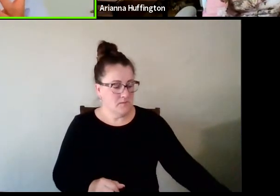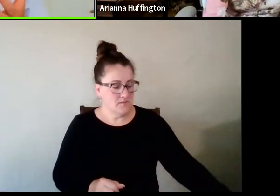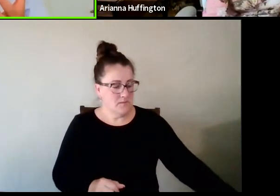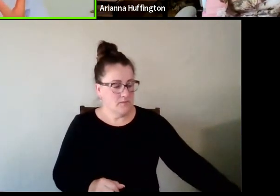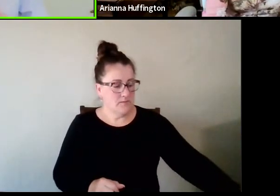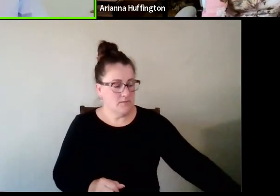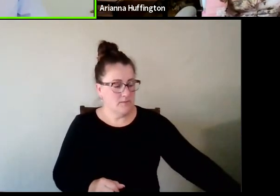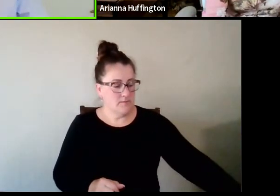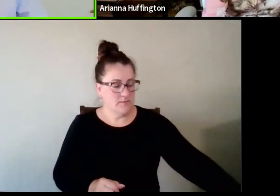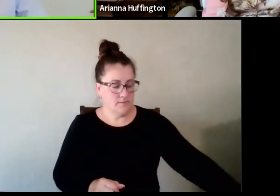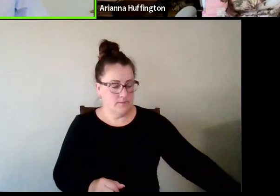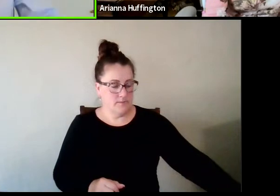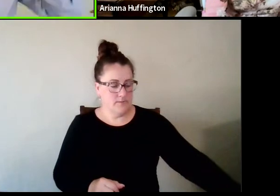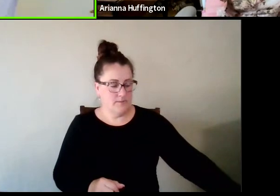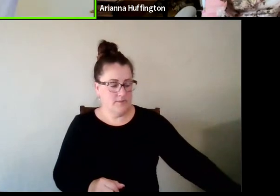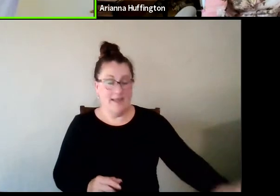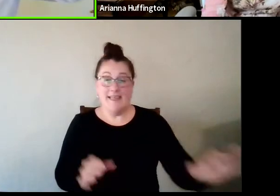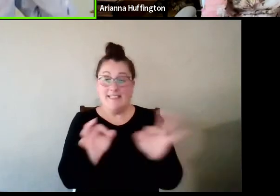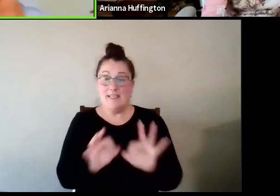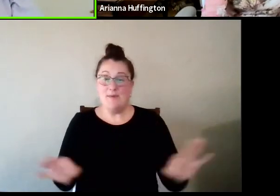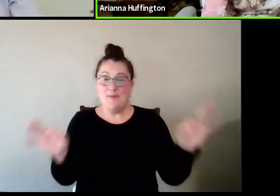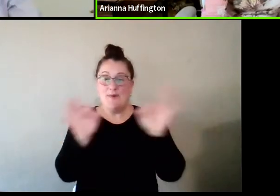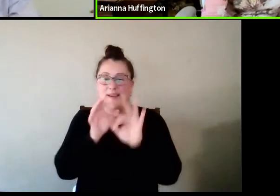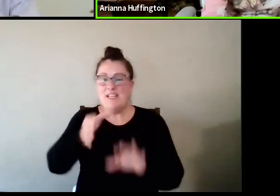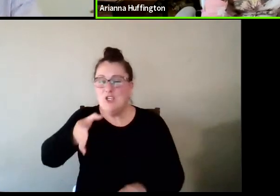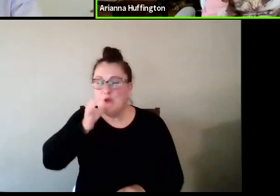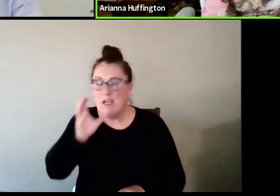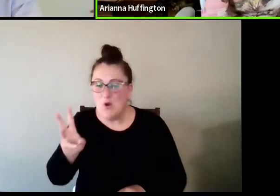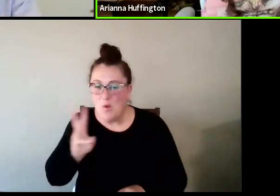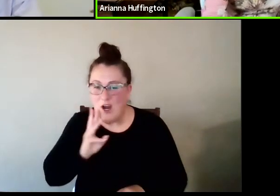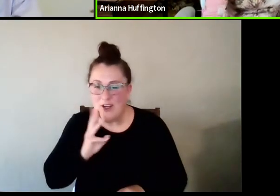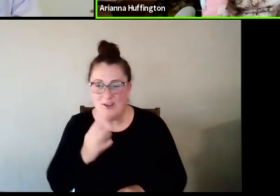Wellness is important. I just drank some water, so thank you.